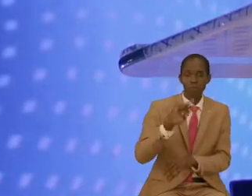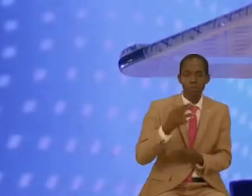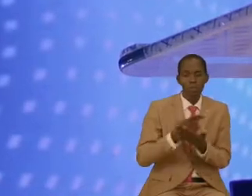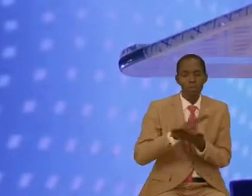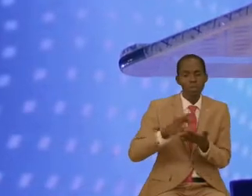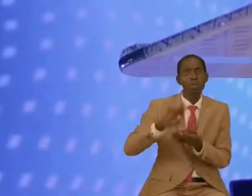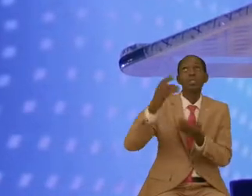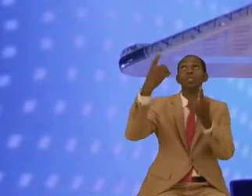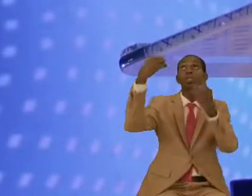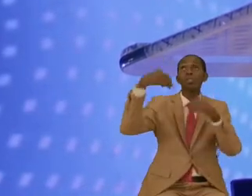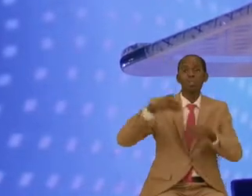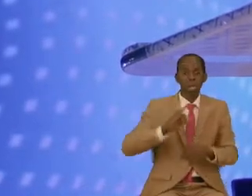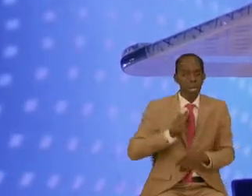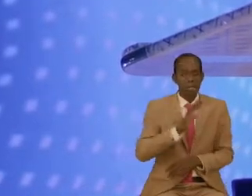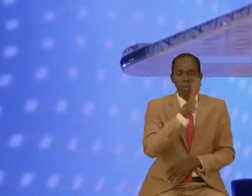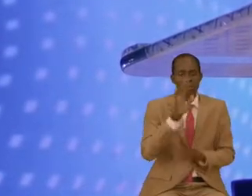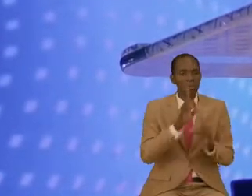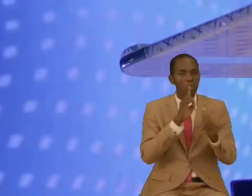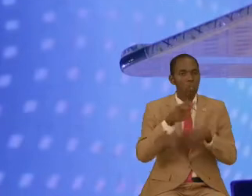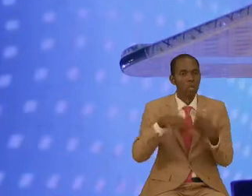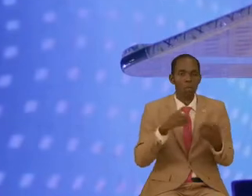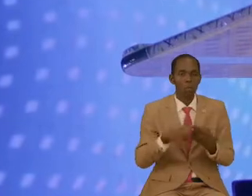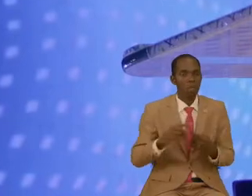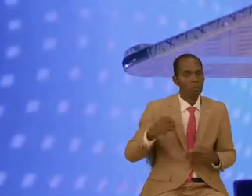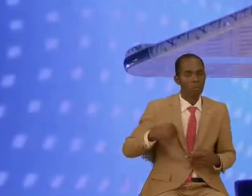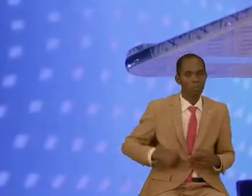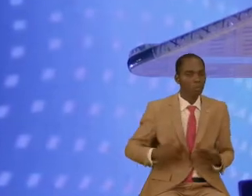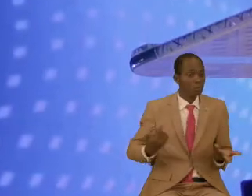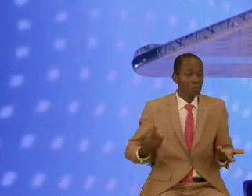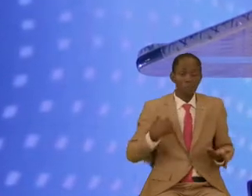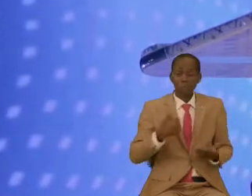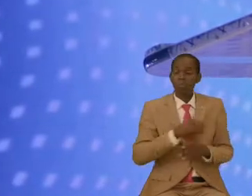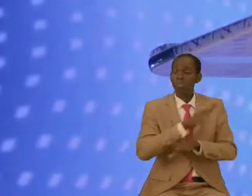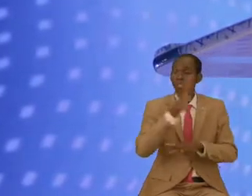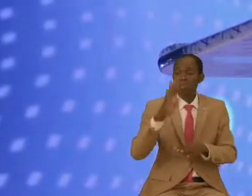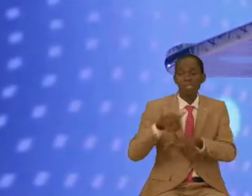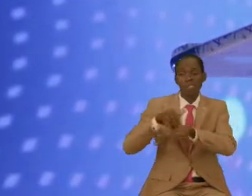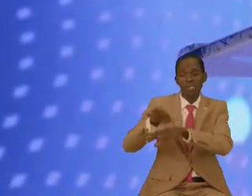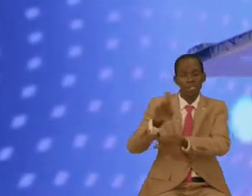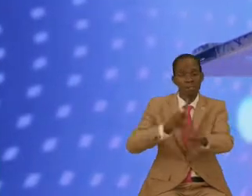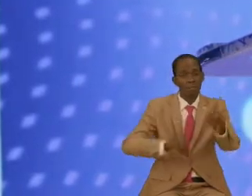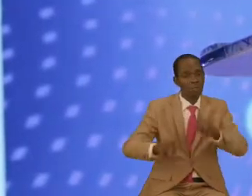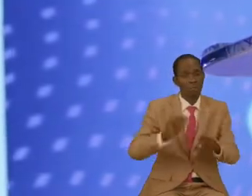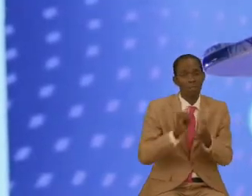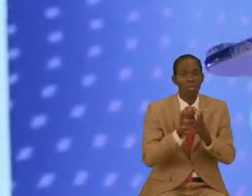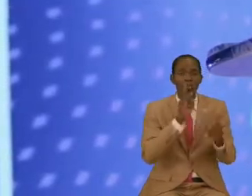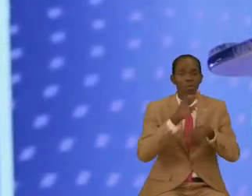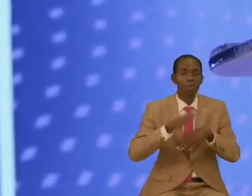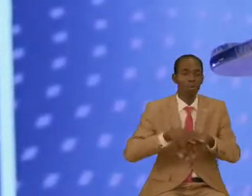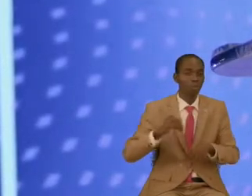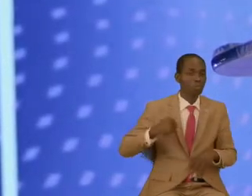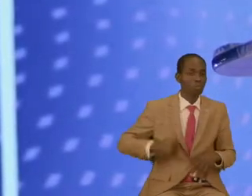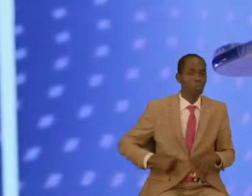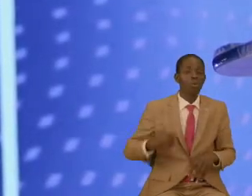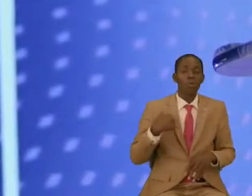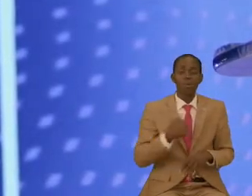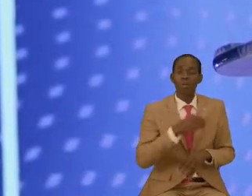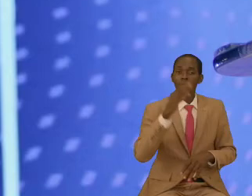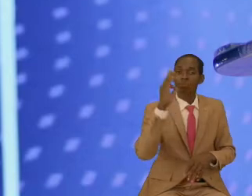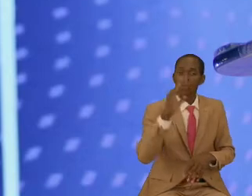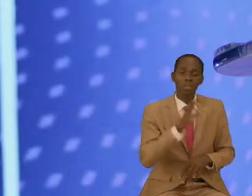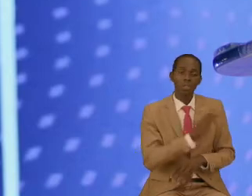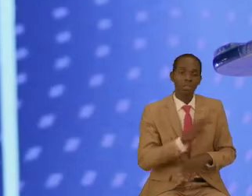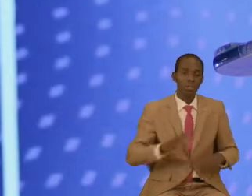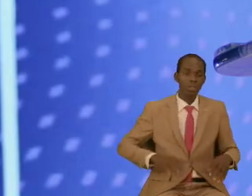talk about circumcision. They said, we didn't send them. We don't preach that. We preach Christ crucified,